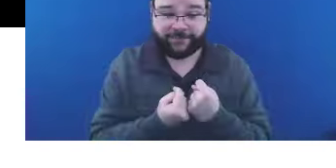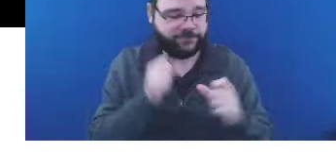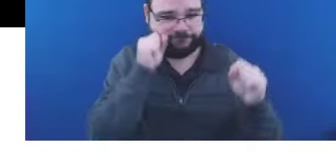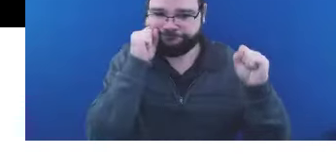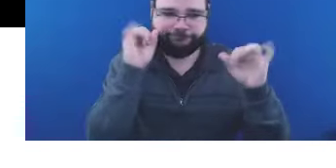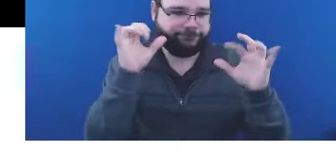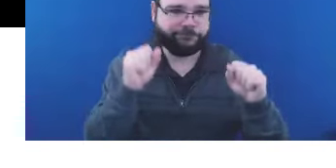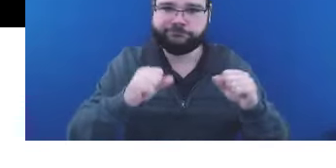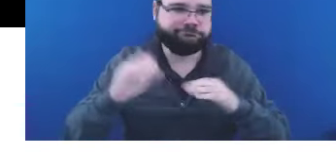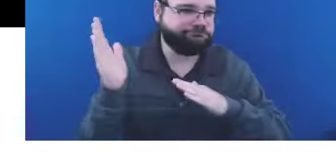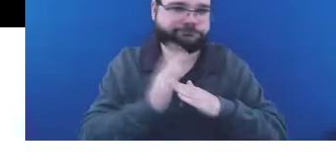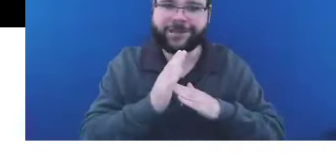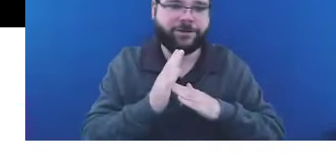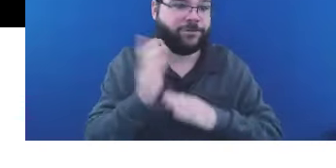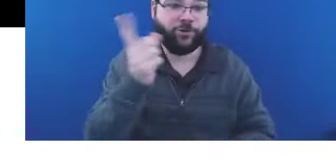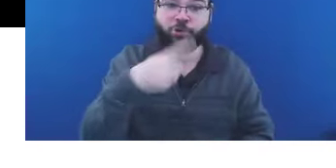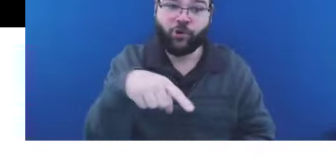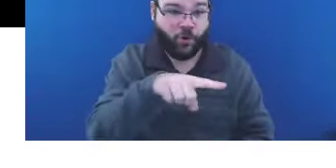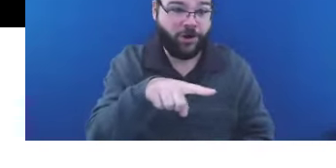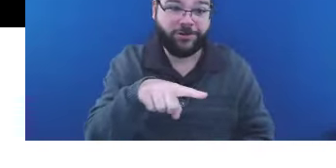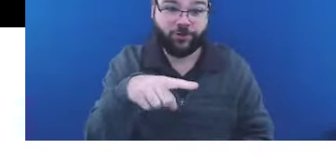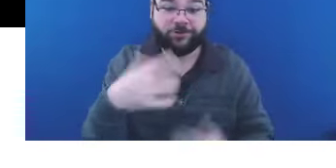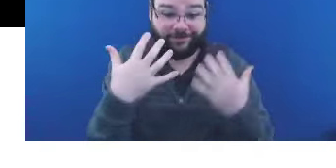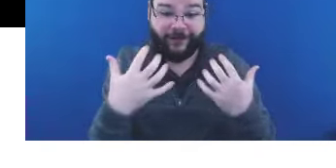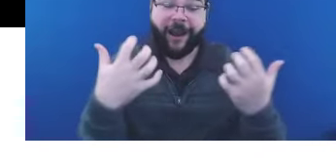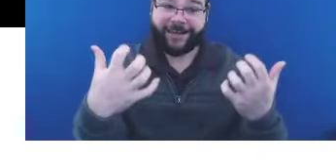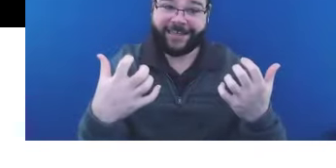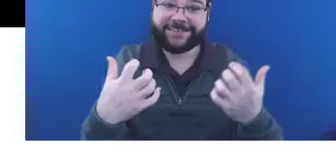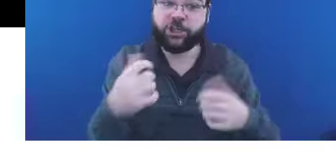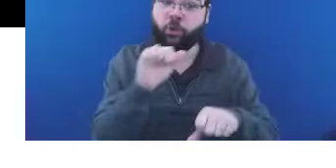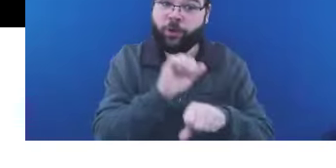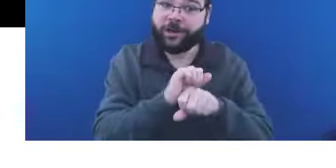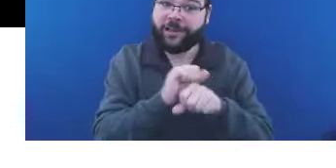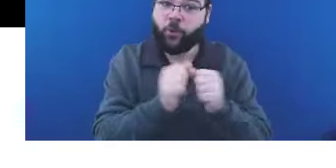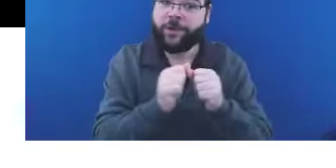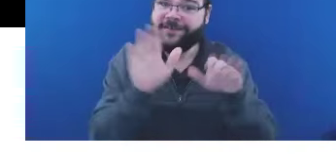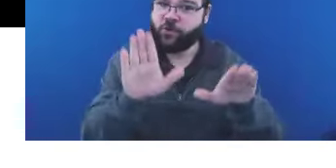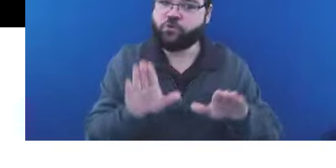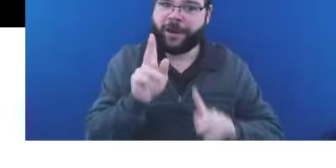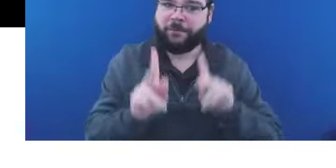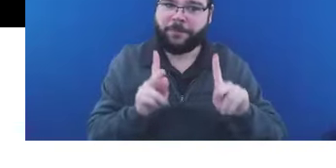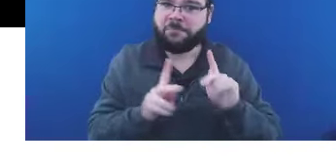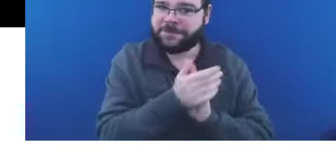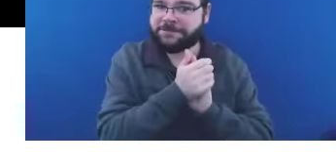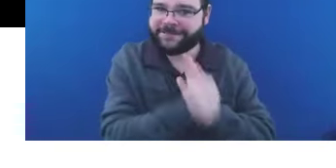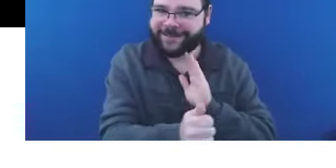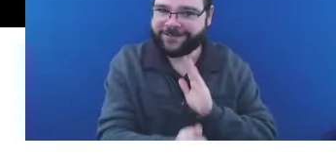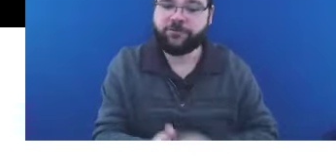So everyone on the call, you all are in great hands. So I'm very happy to be with you all